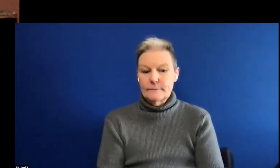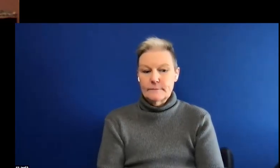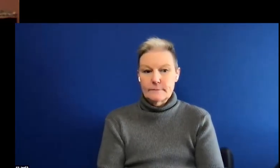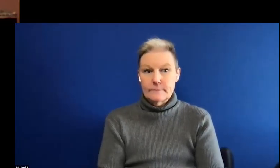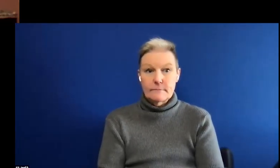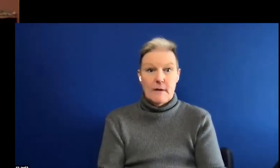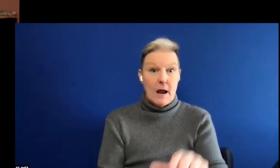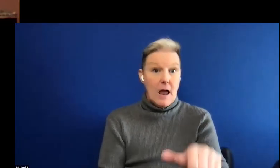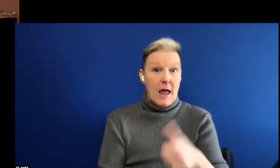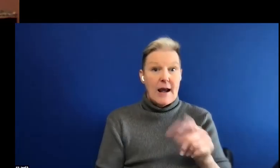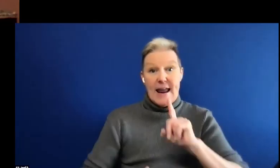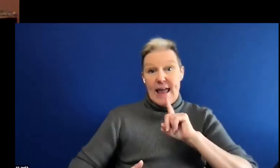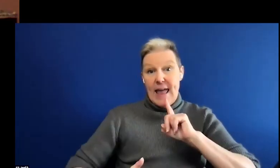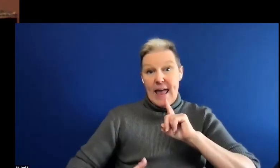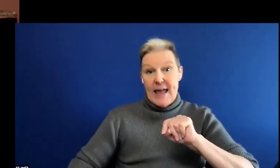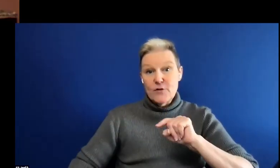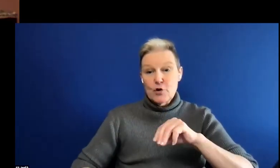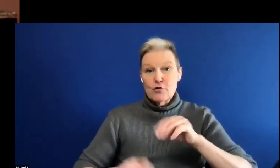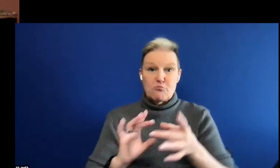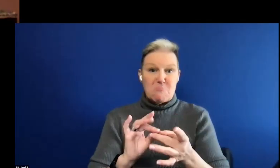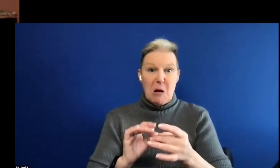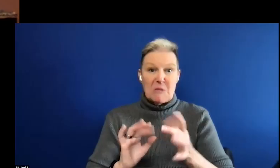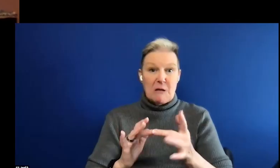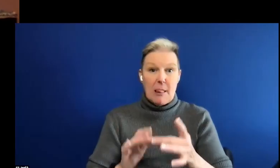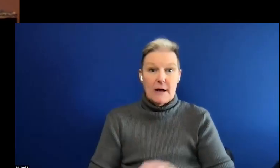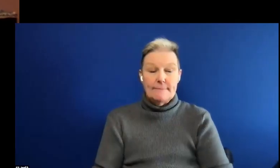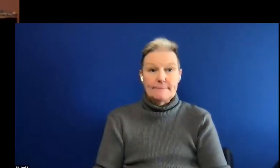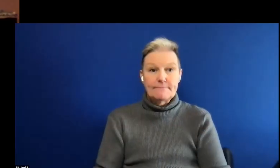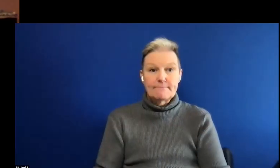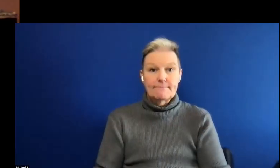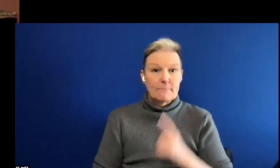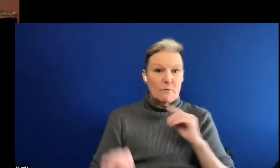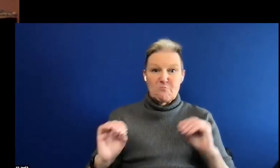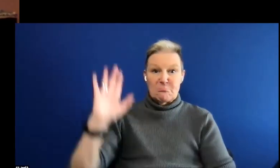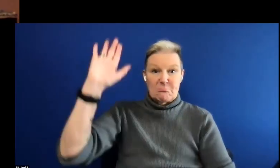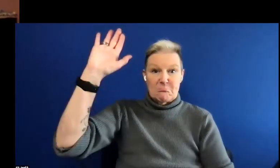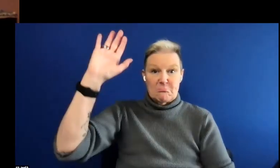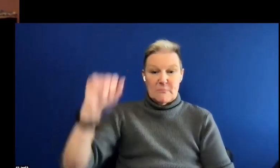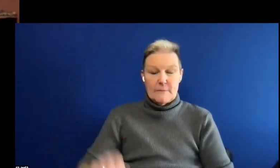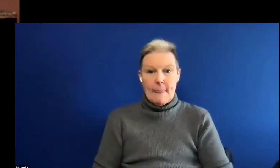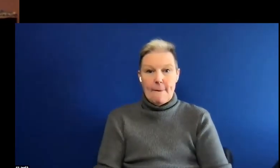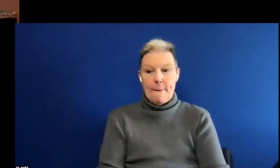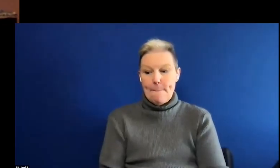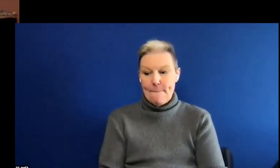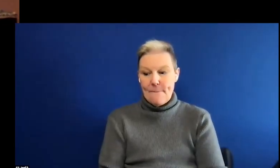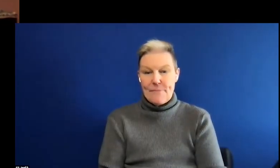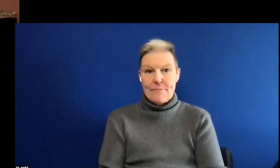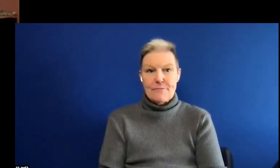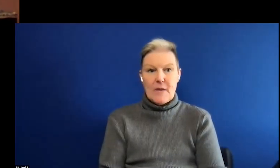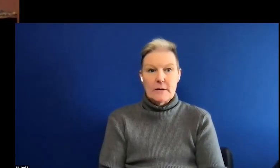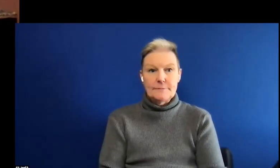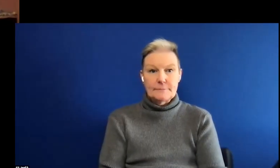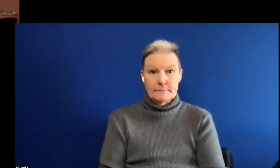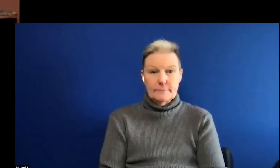Do we have any answers or comments online? No hands are raised. Okay, all right. Well,